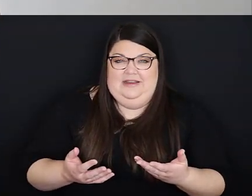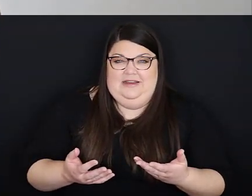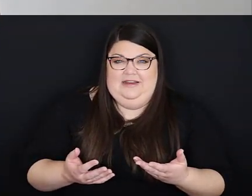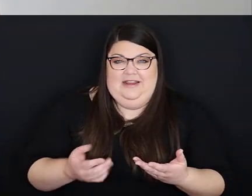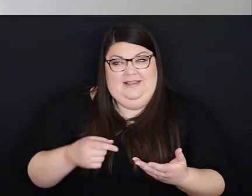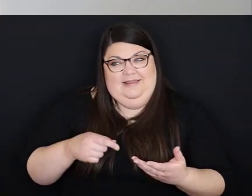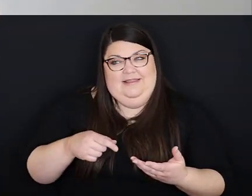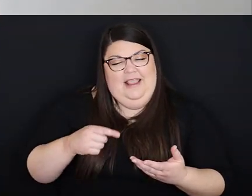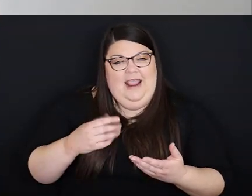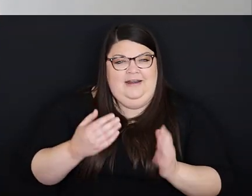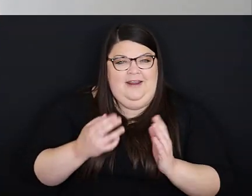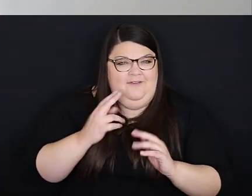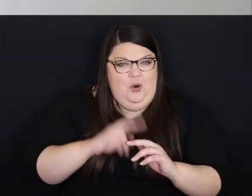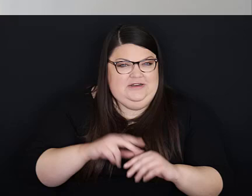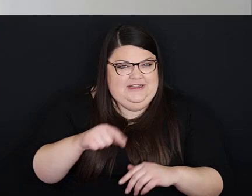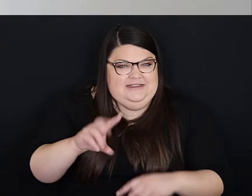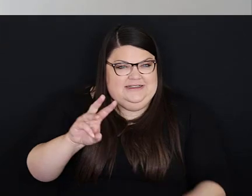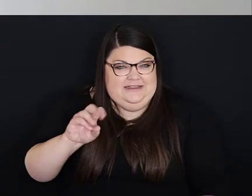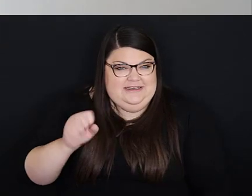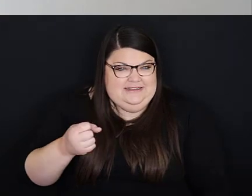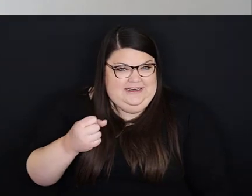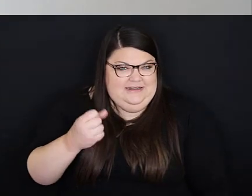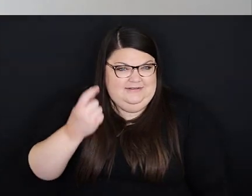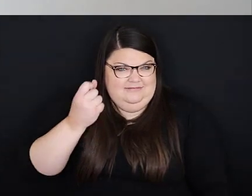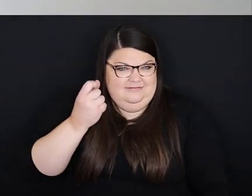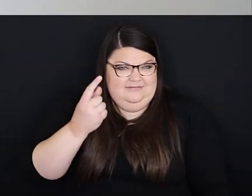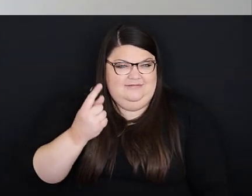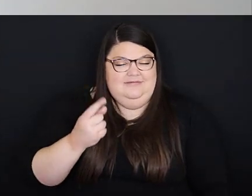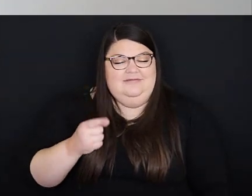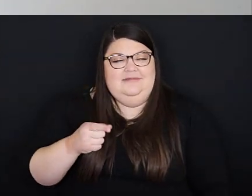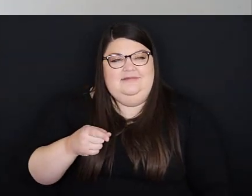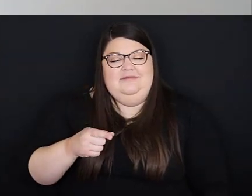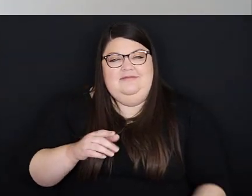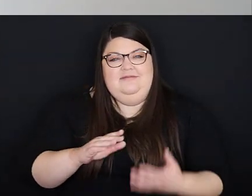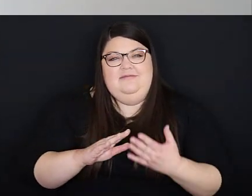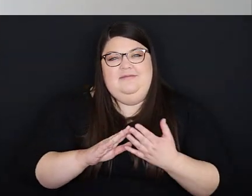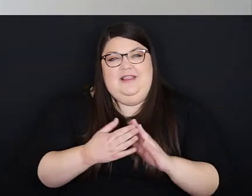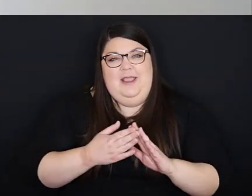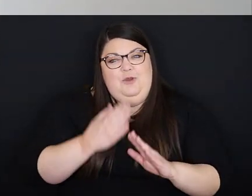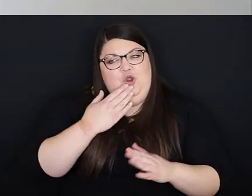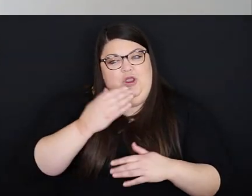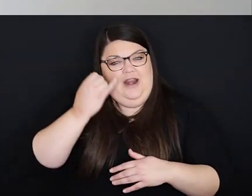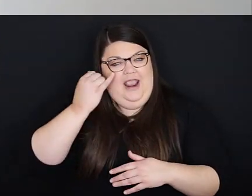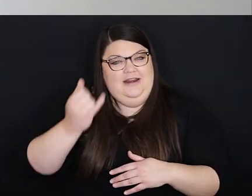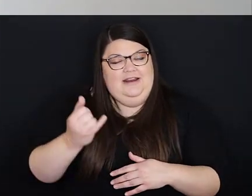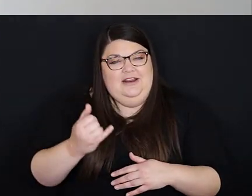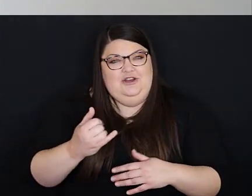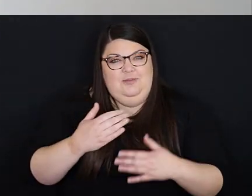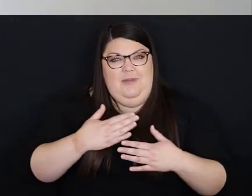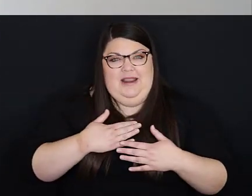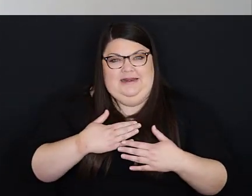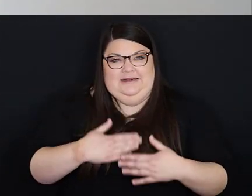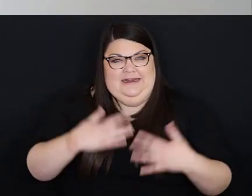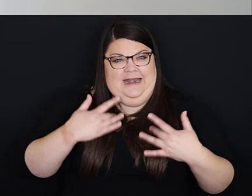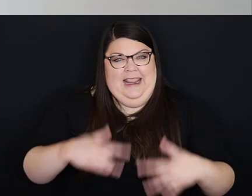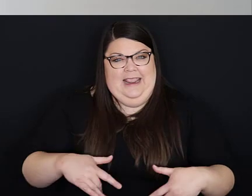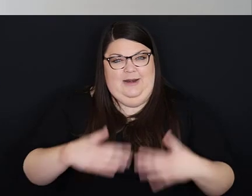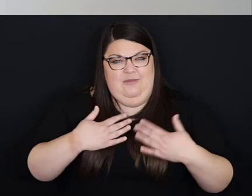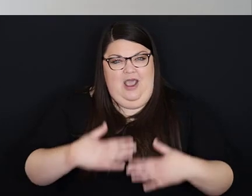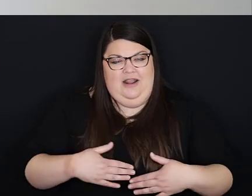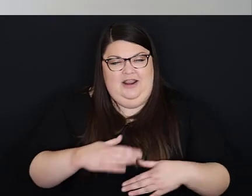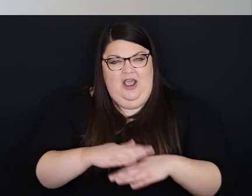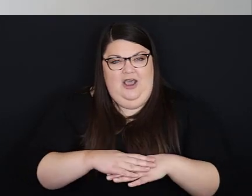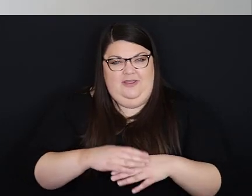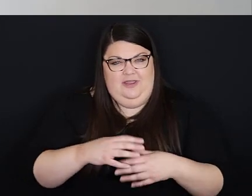this being the 60s, you have to figure, that it became really a good idea to put my naked body on